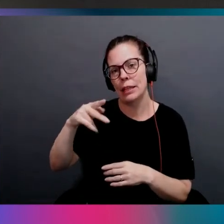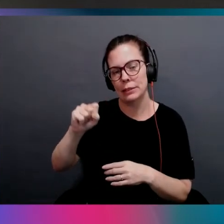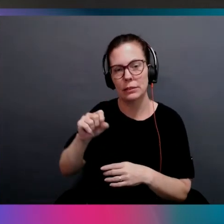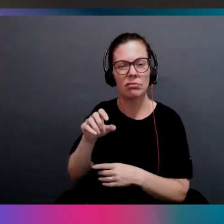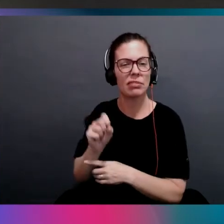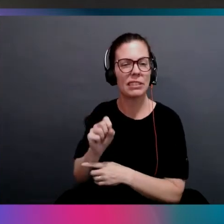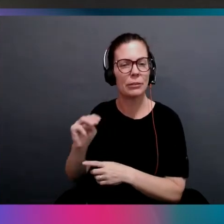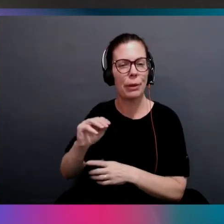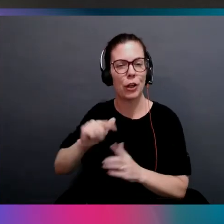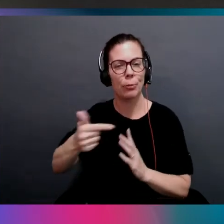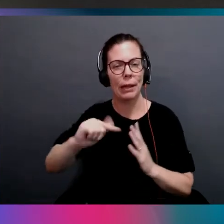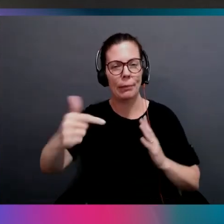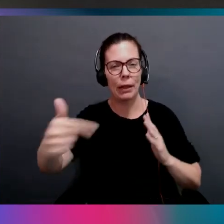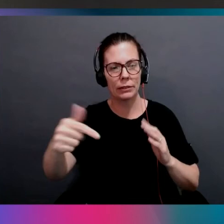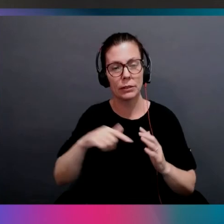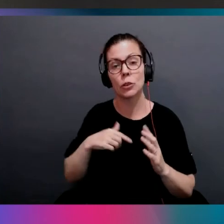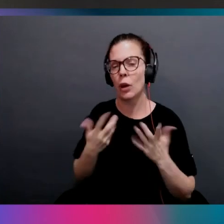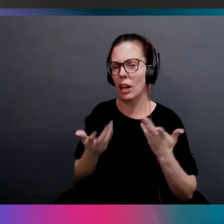pipeline before here.